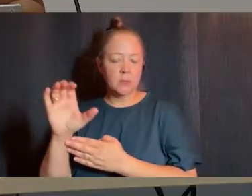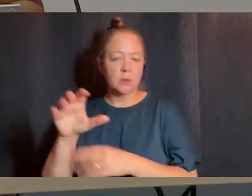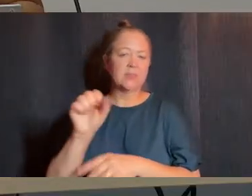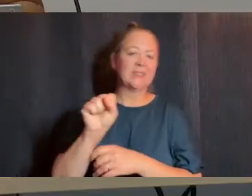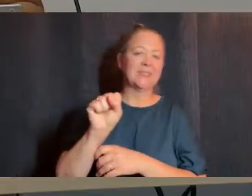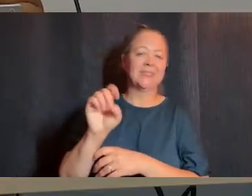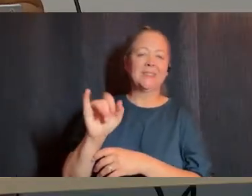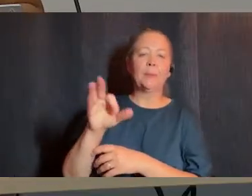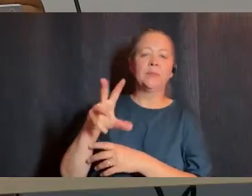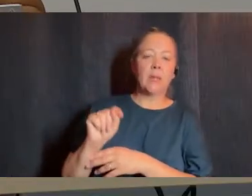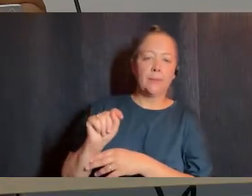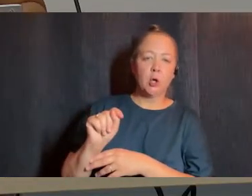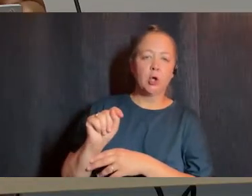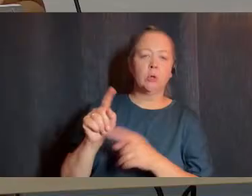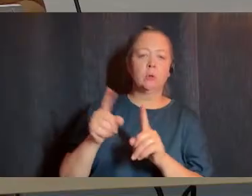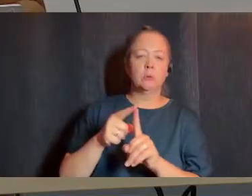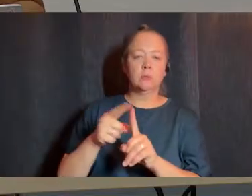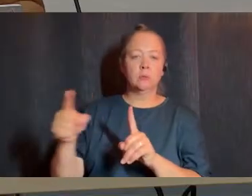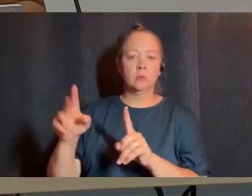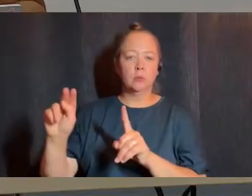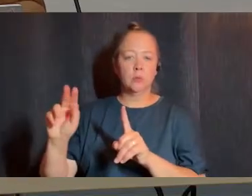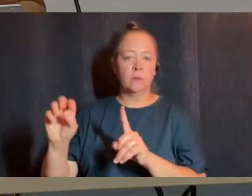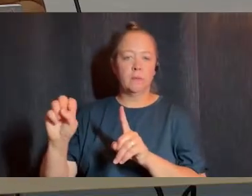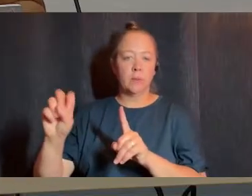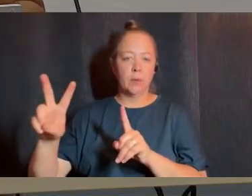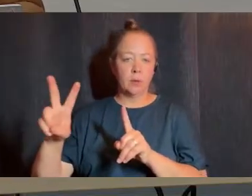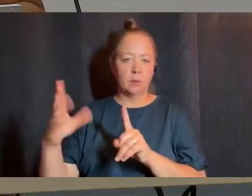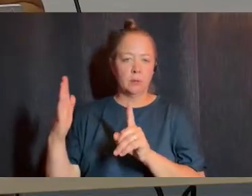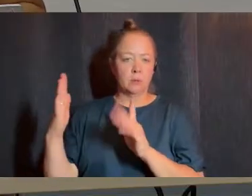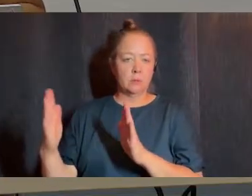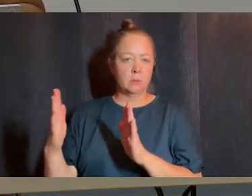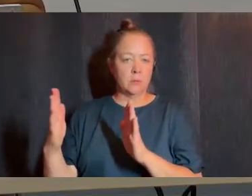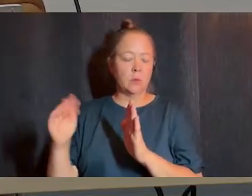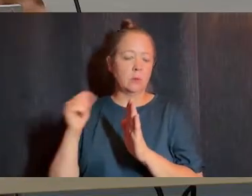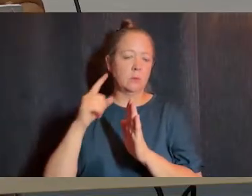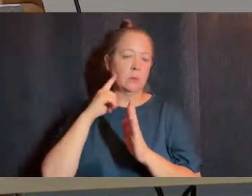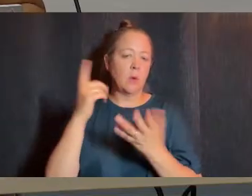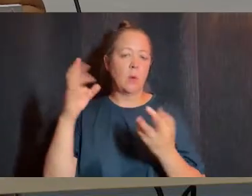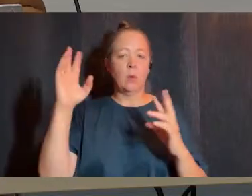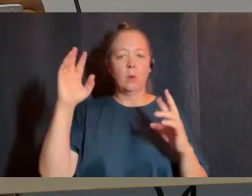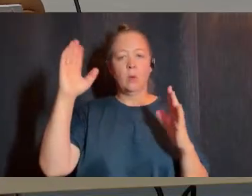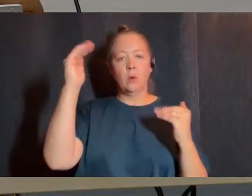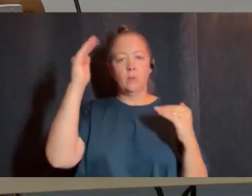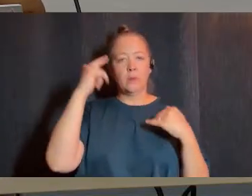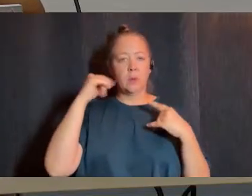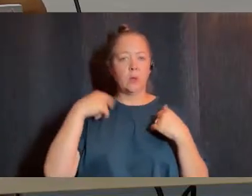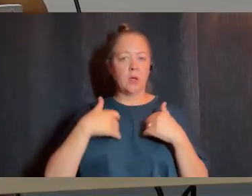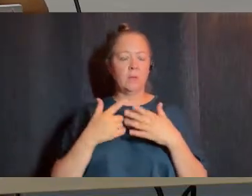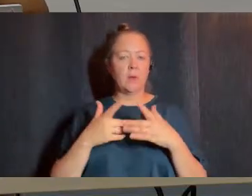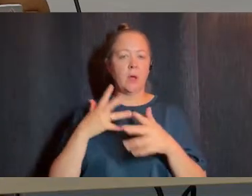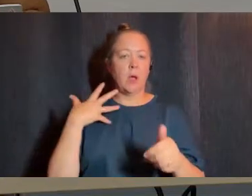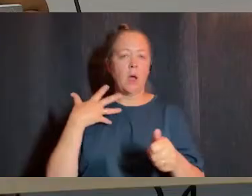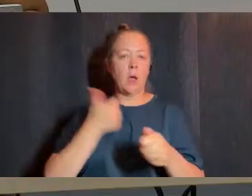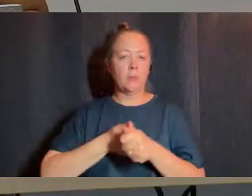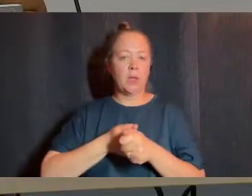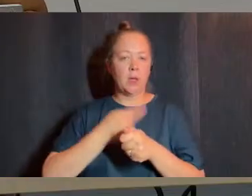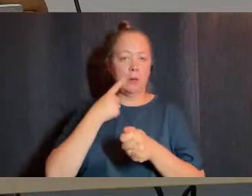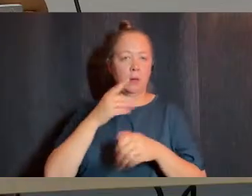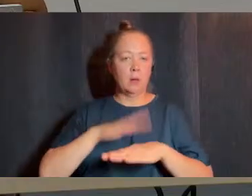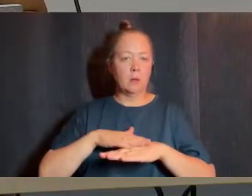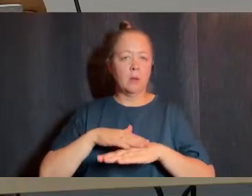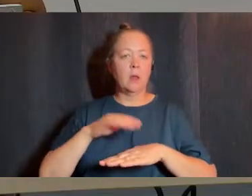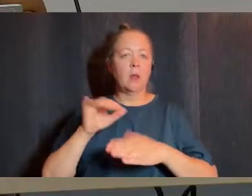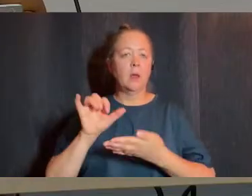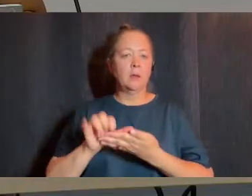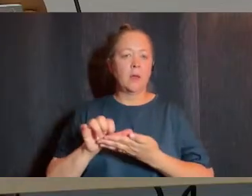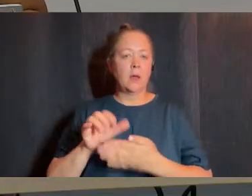that have already been set. So hopefully we'll have an update on that by the next work session. I'm thinking this meeting's probably going to take place before